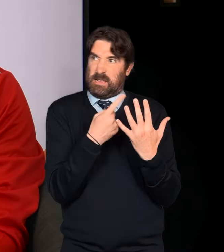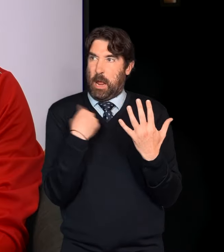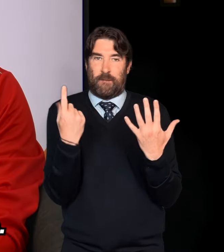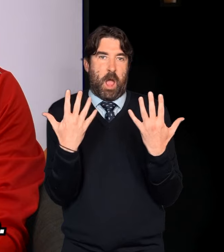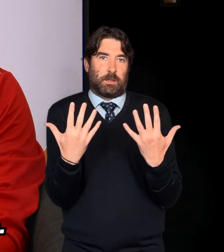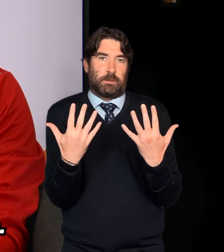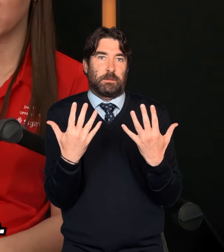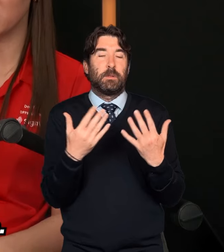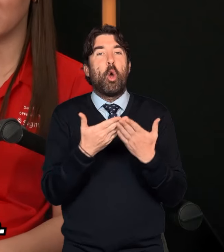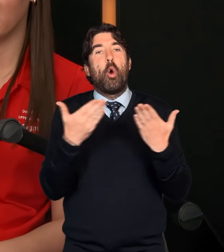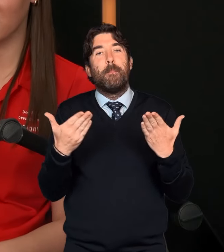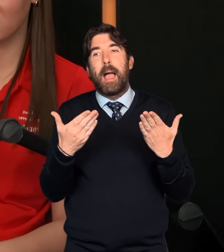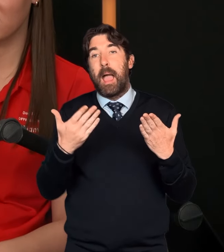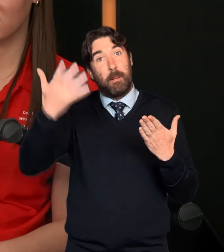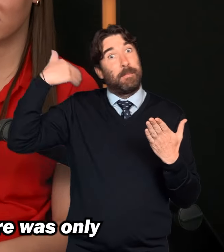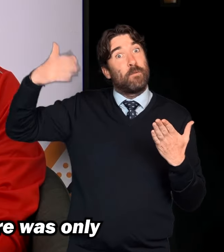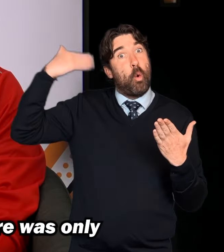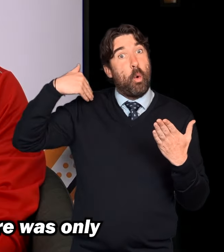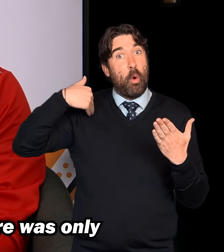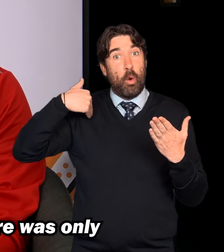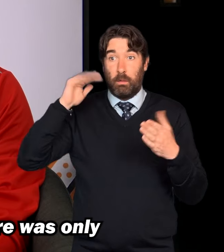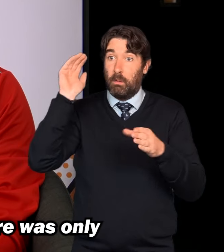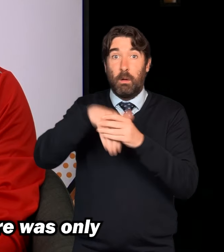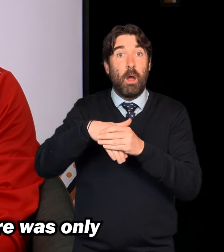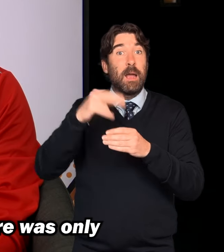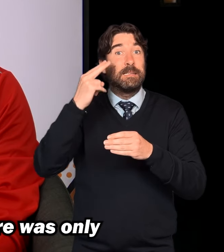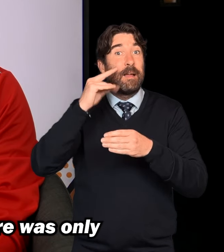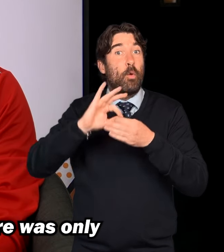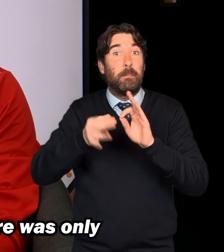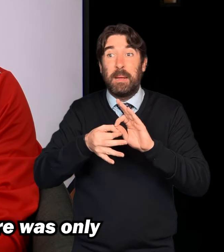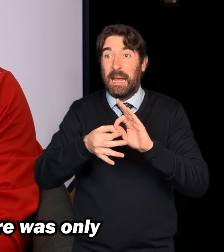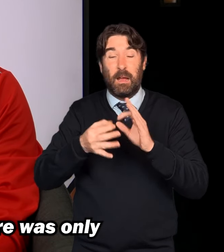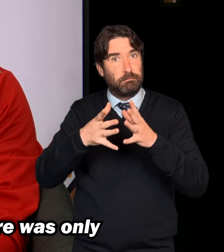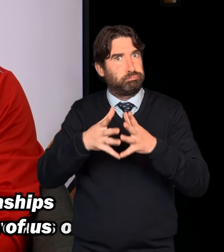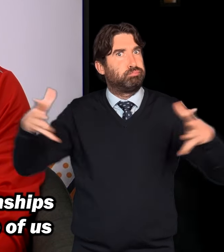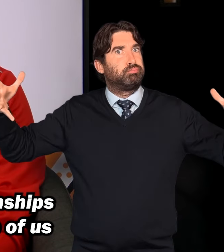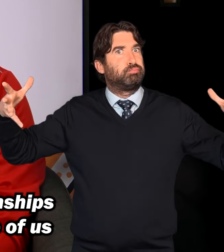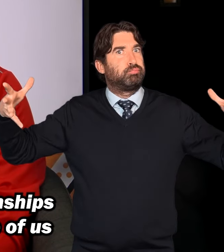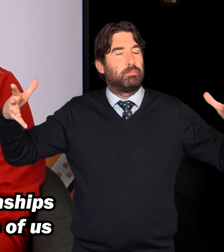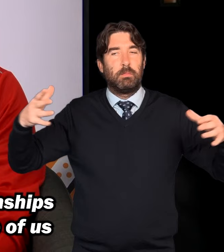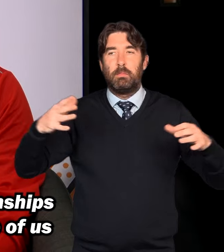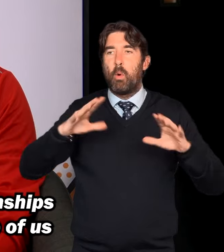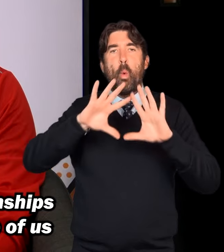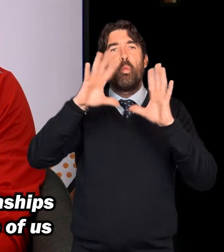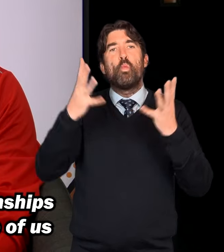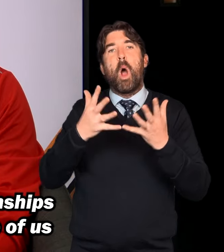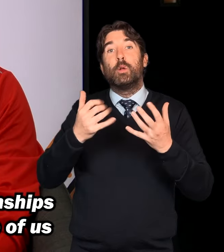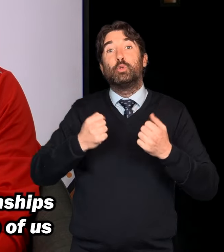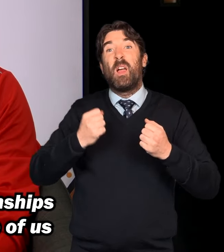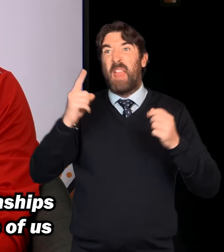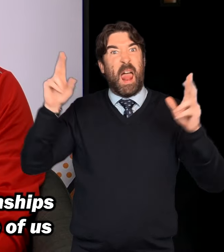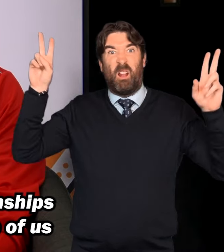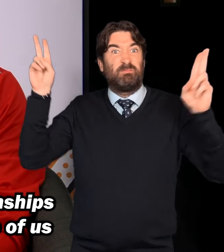small. It's quite small. It's quite a small team. Yeah. But compared to previously, it was only sort of the last